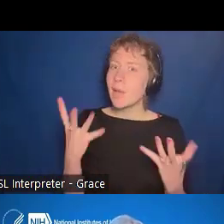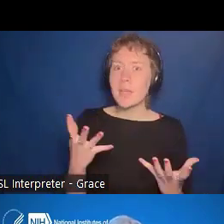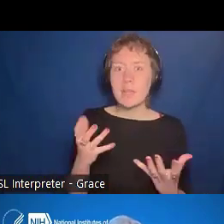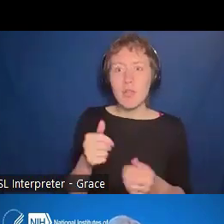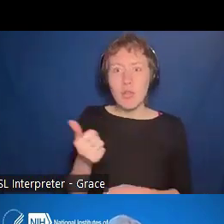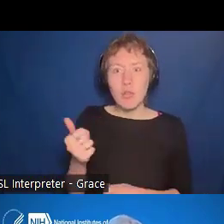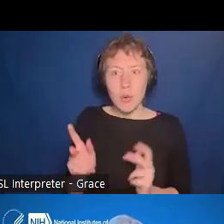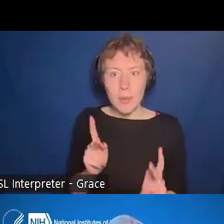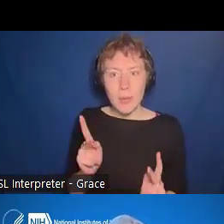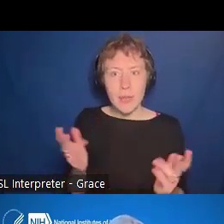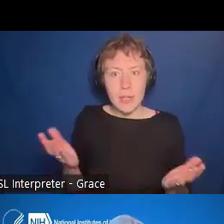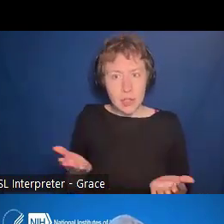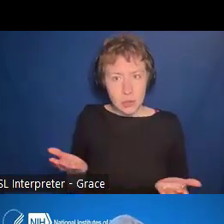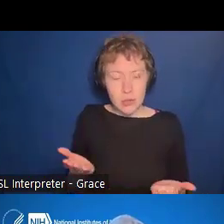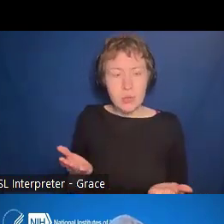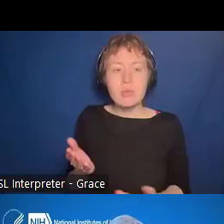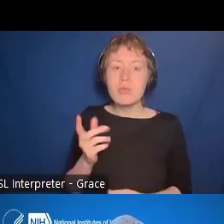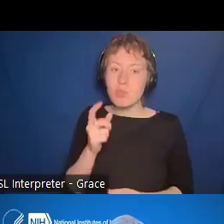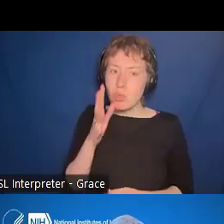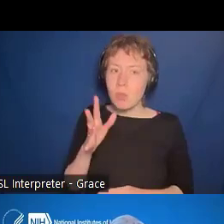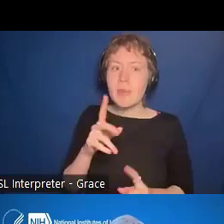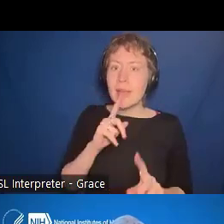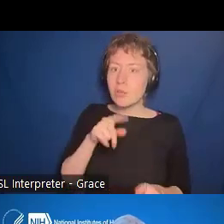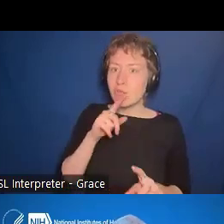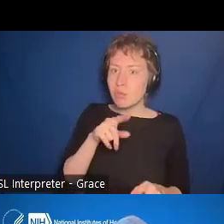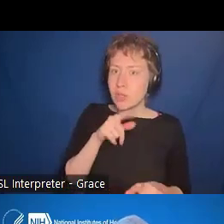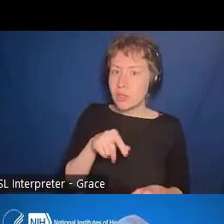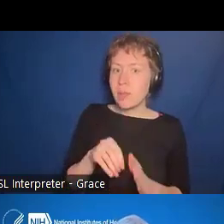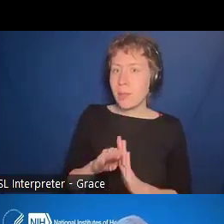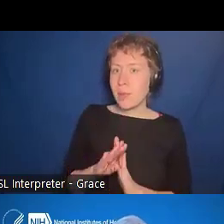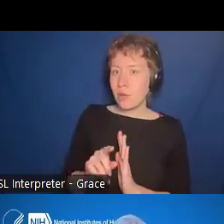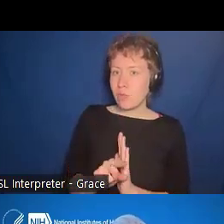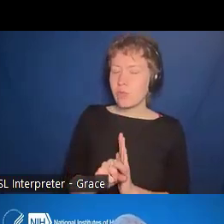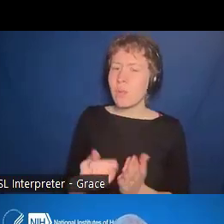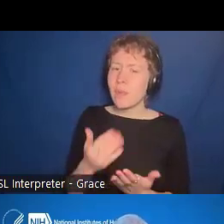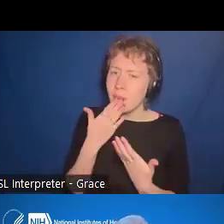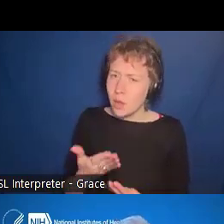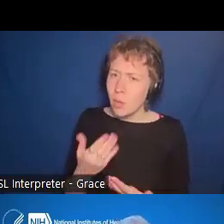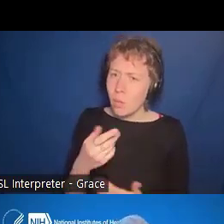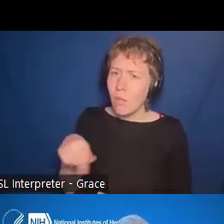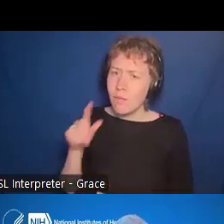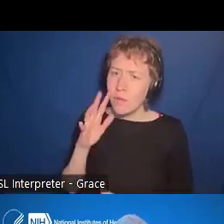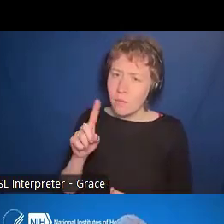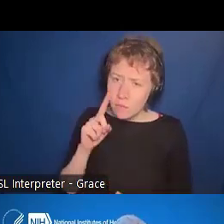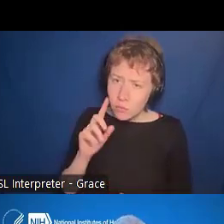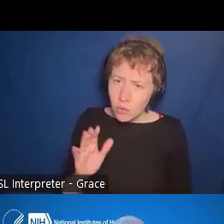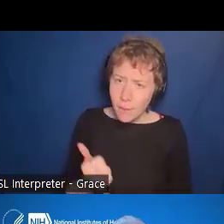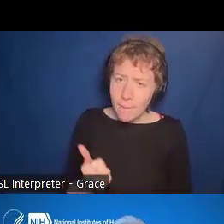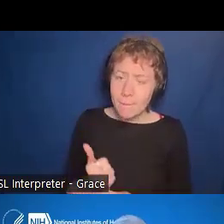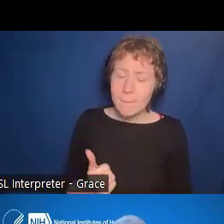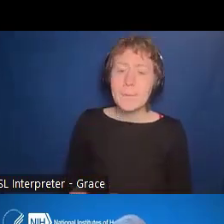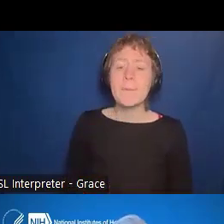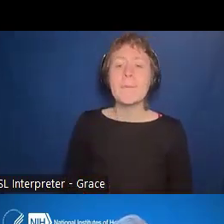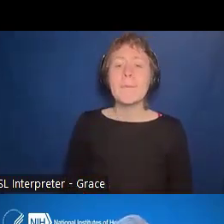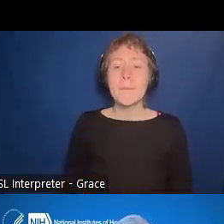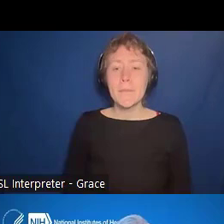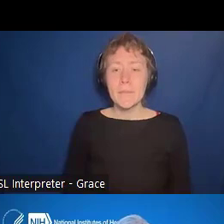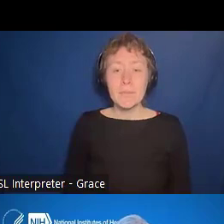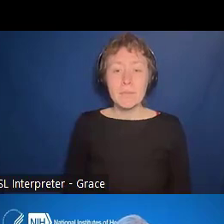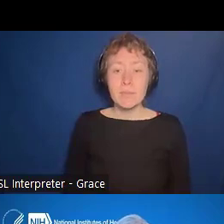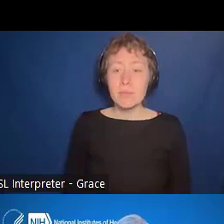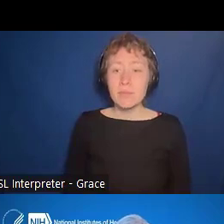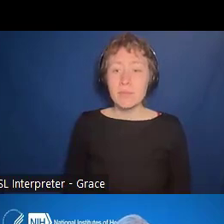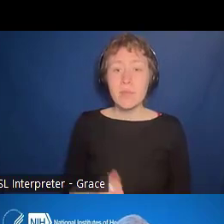who are going to be answering questions in the background, and so thank you to all of you for your help. And let's move on